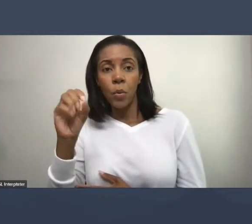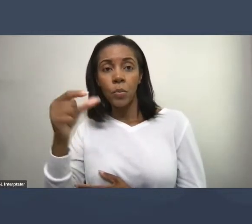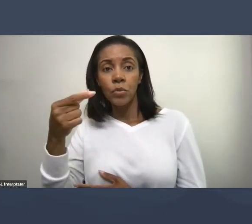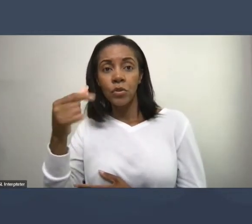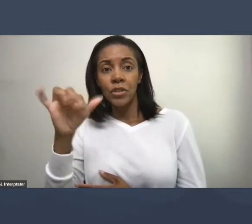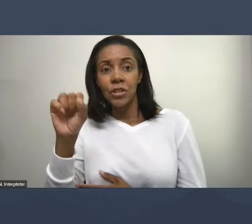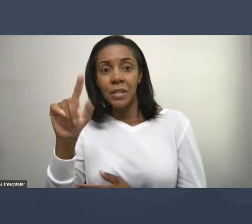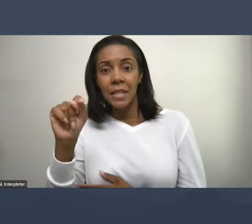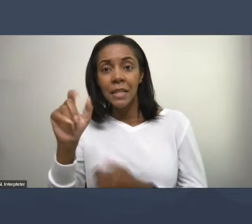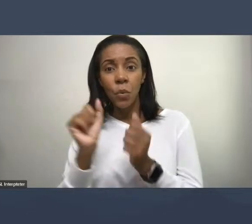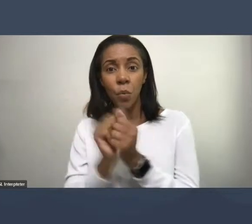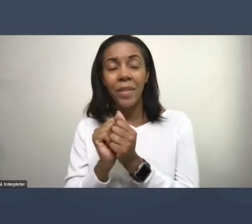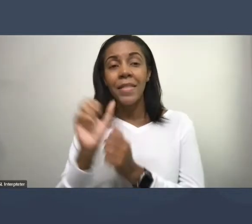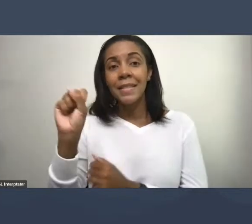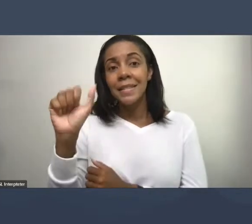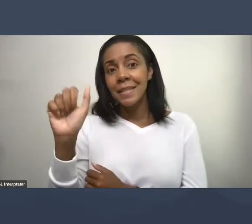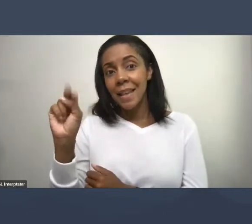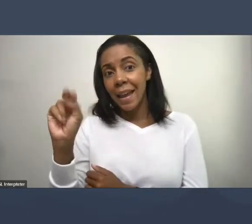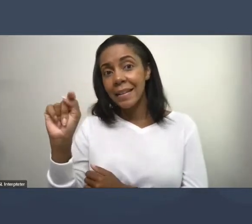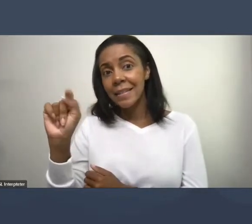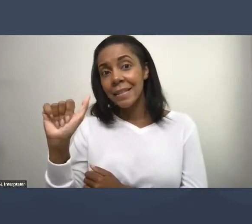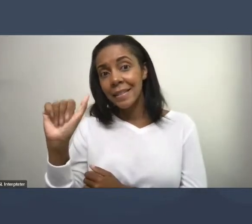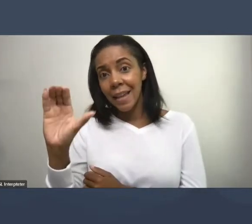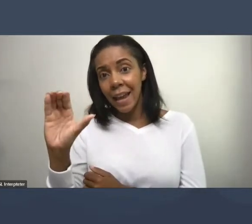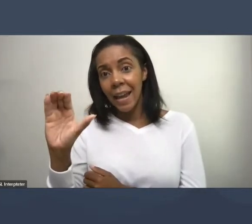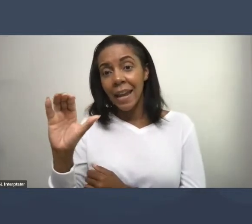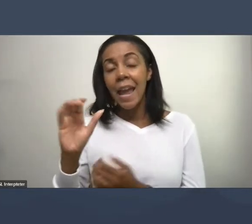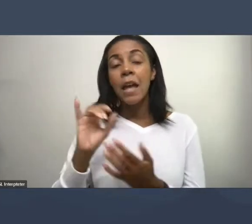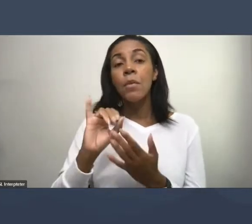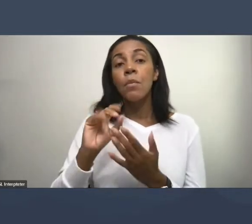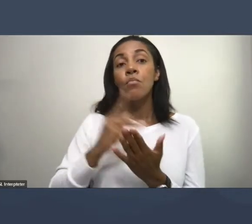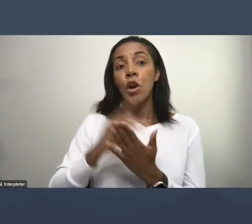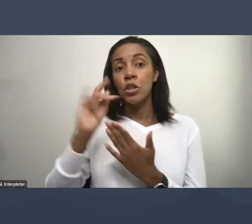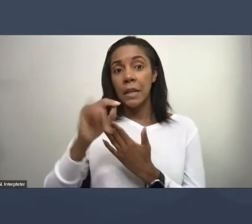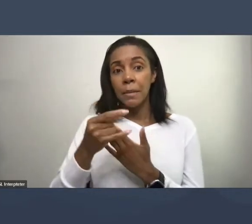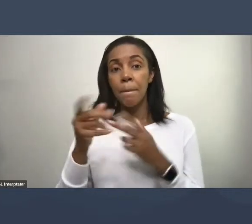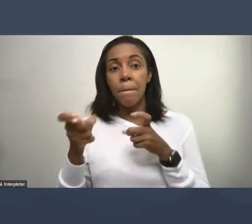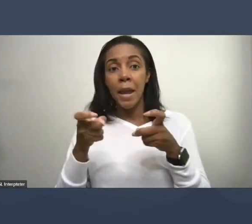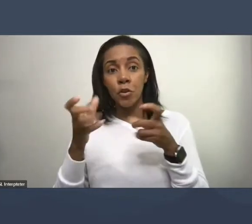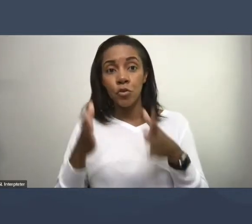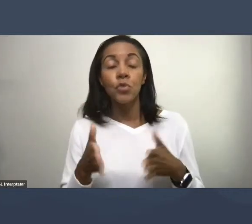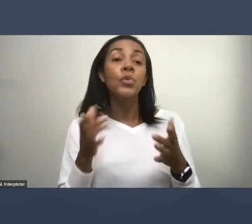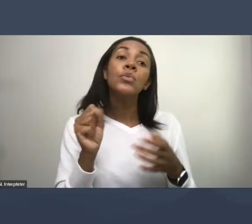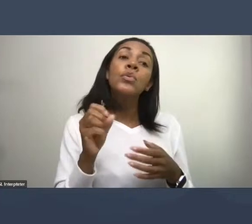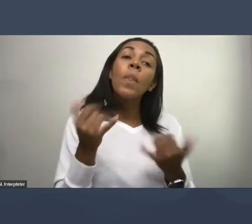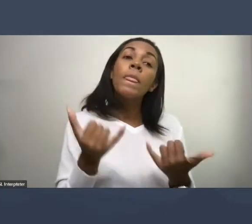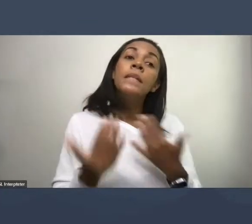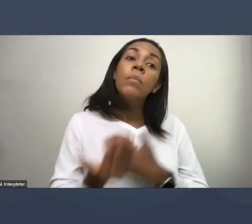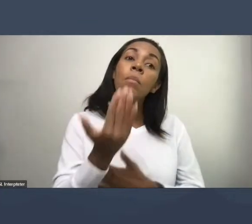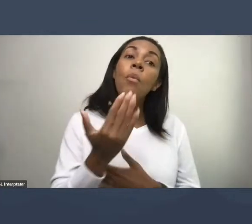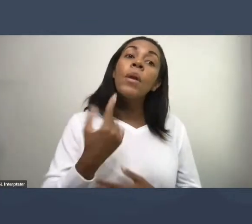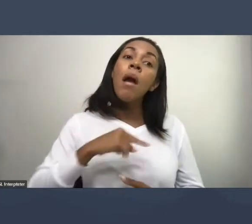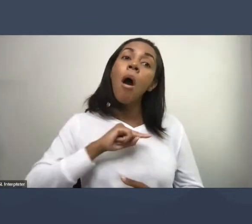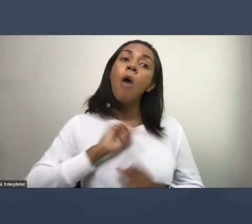also Latrivia Welch, Project Manager with us as well. So what we will do for you this morning, if we may, and take a few minutes,